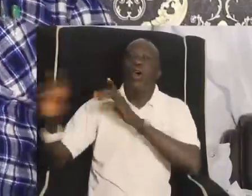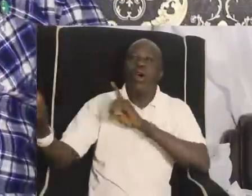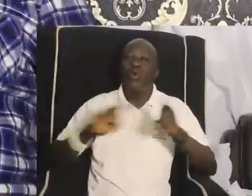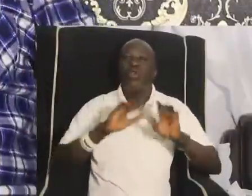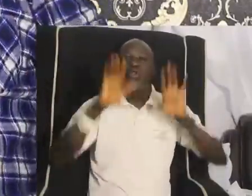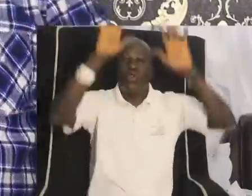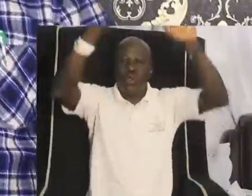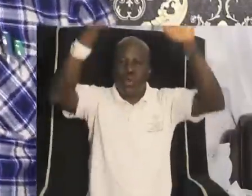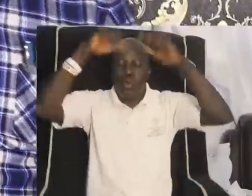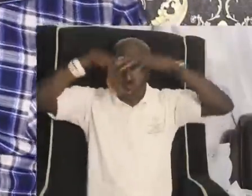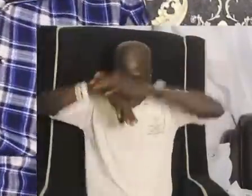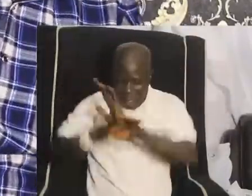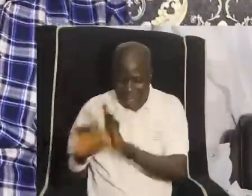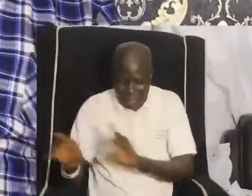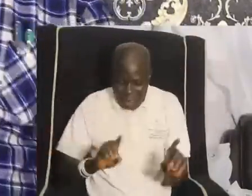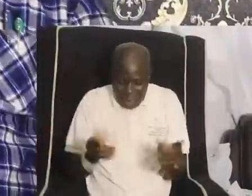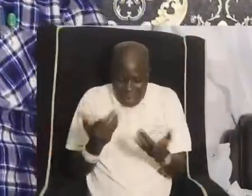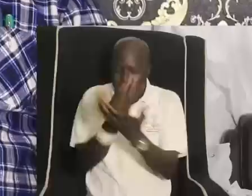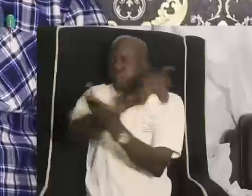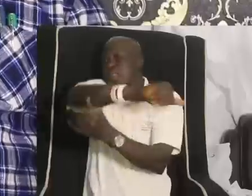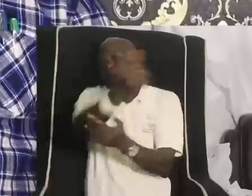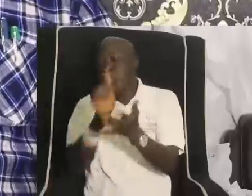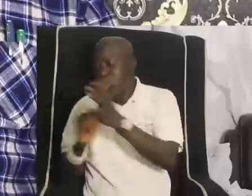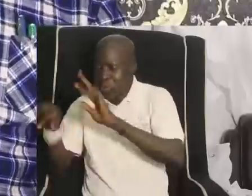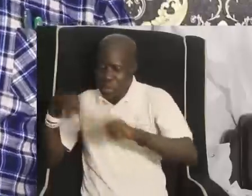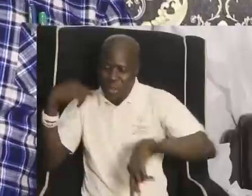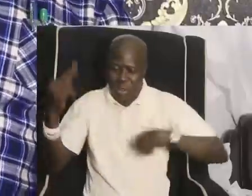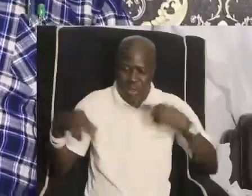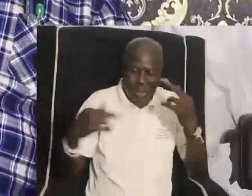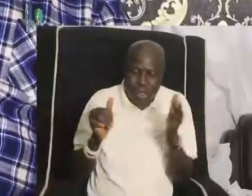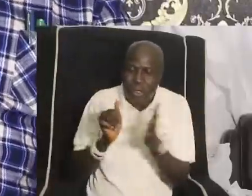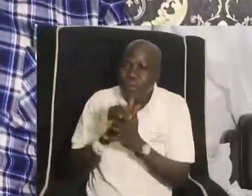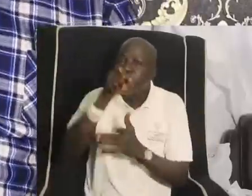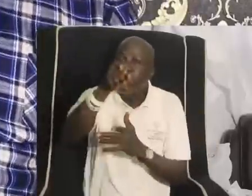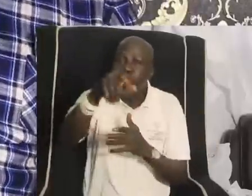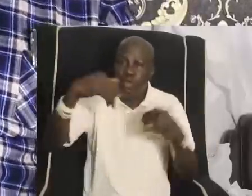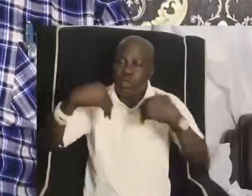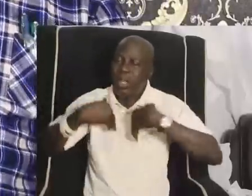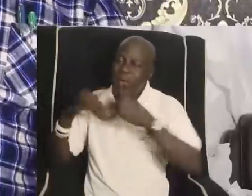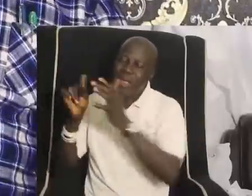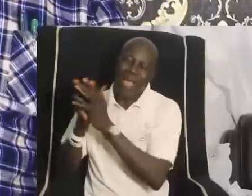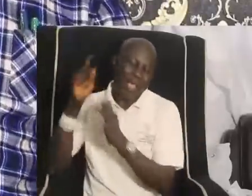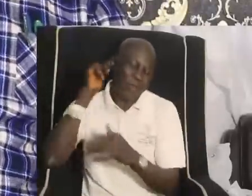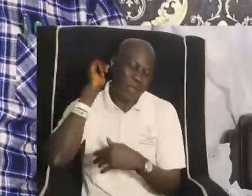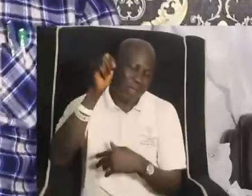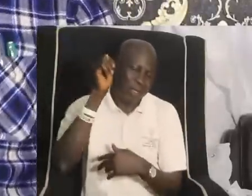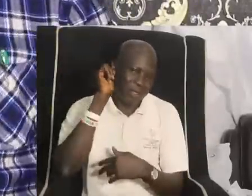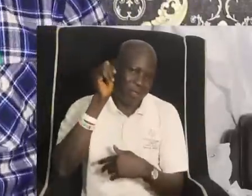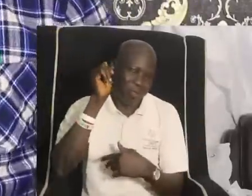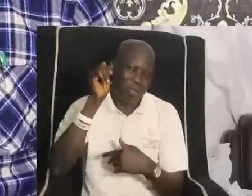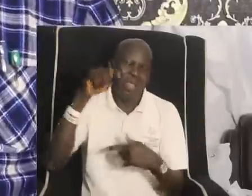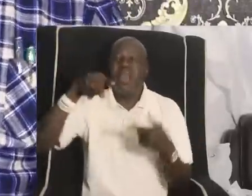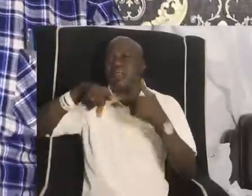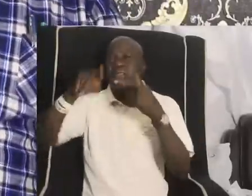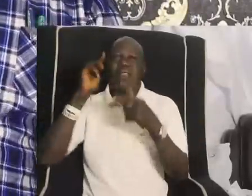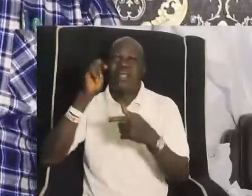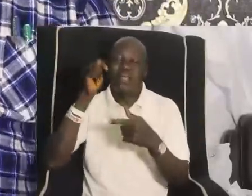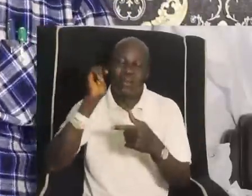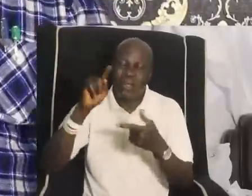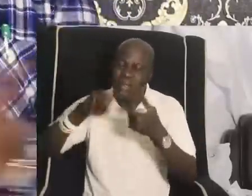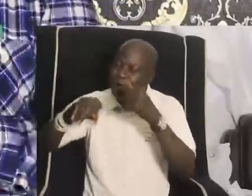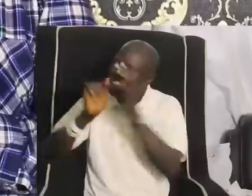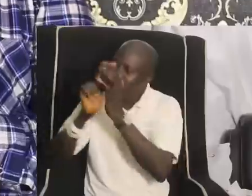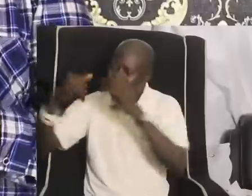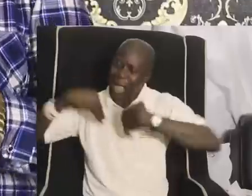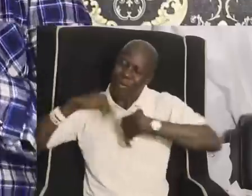The Lord has done great things for others who will rejoice. You that you are next to